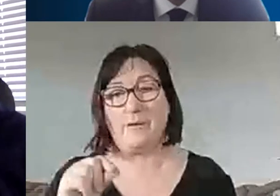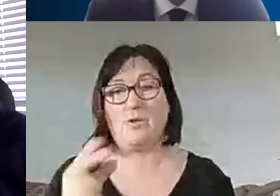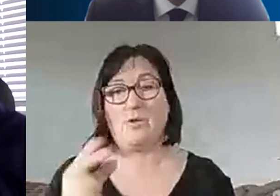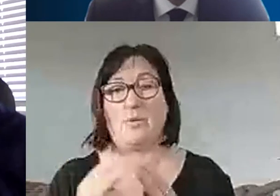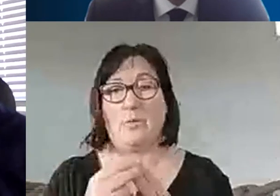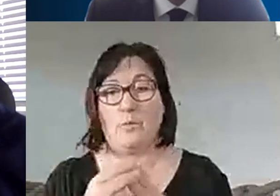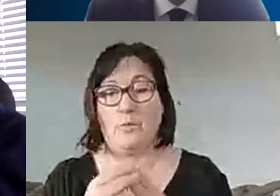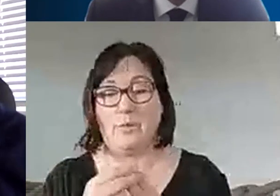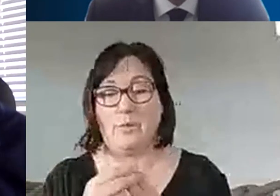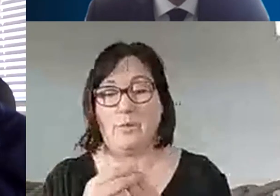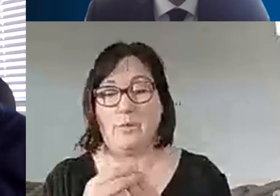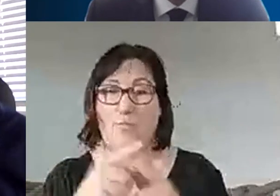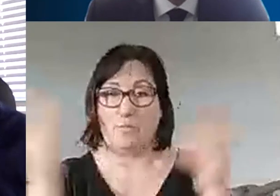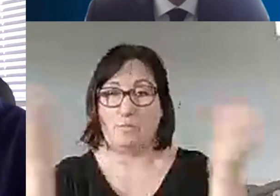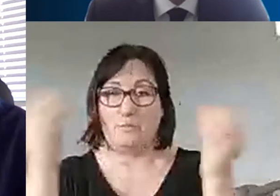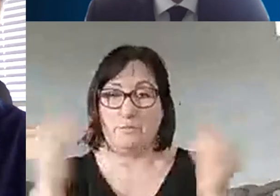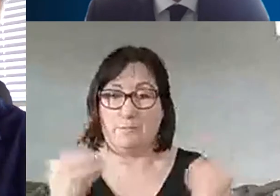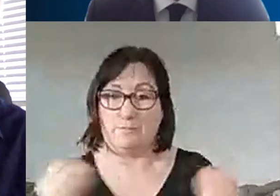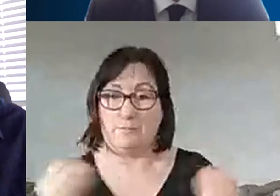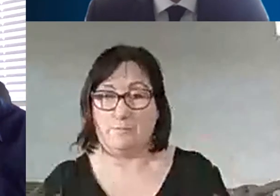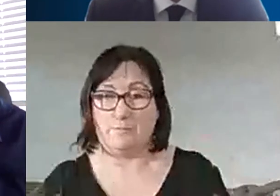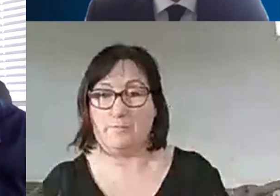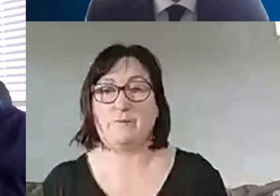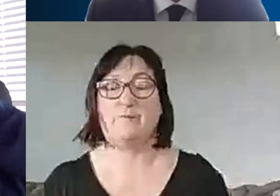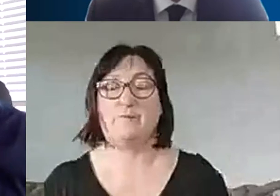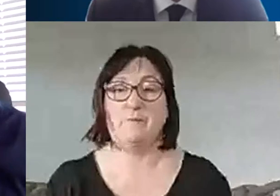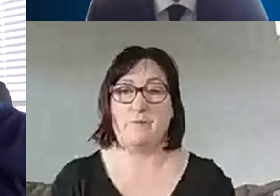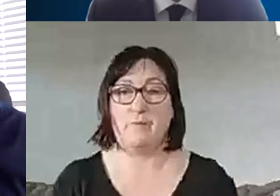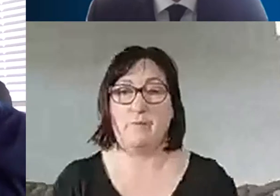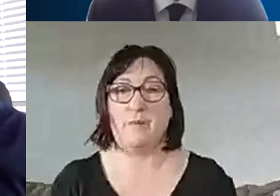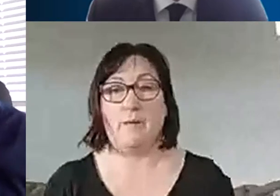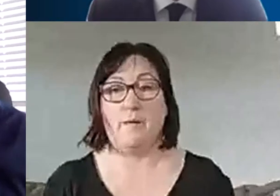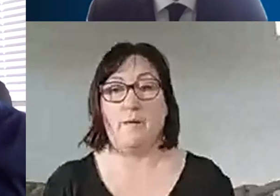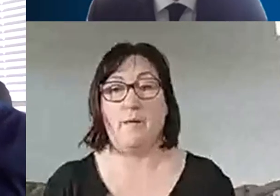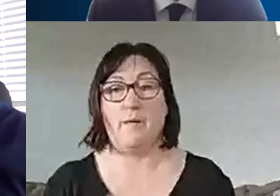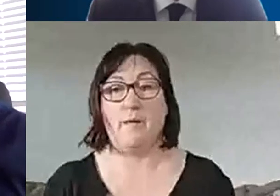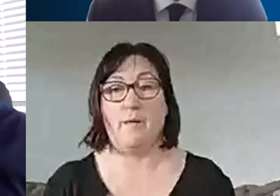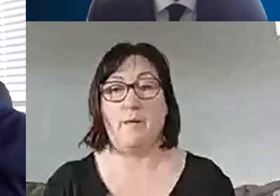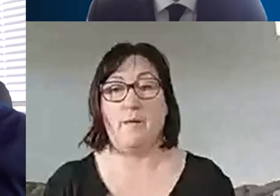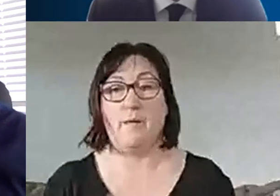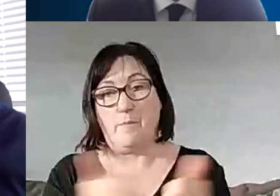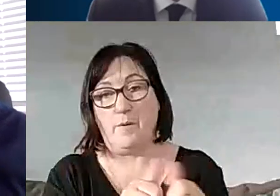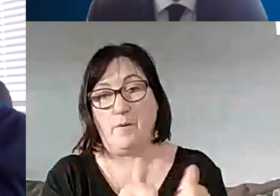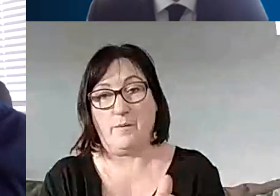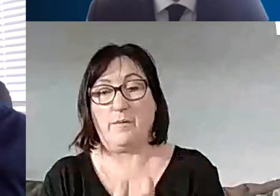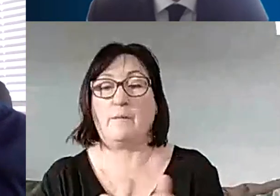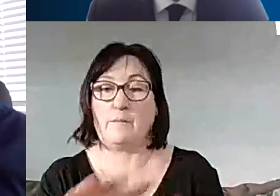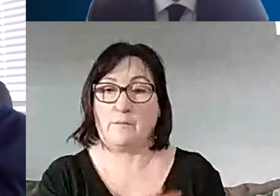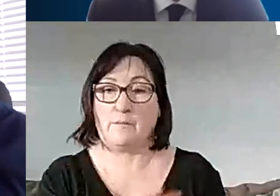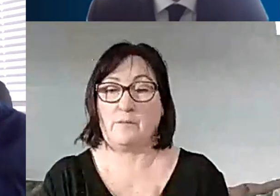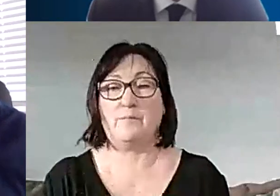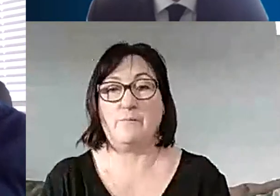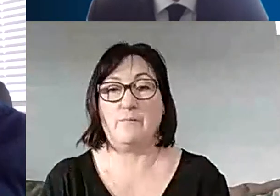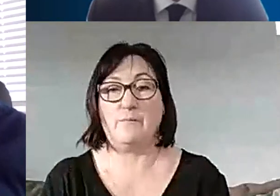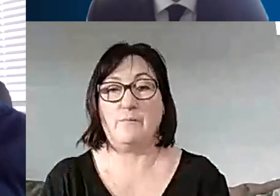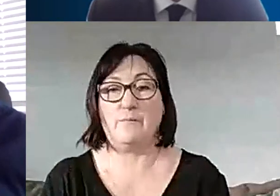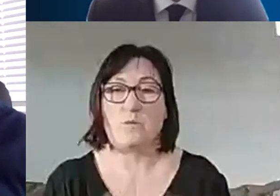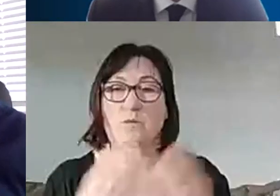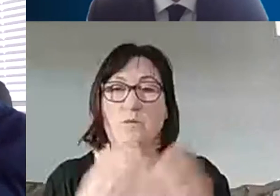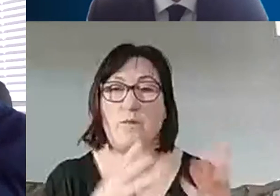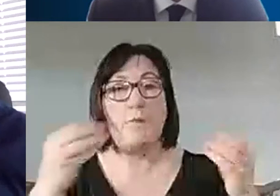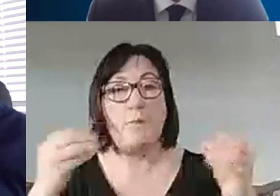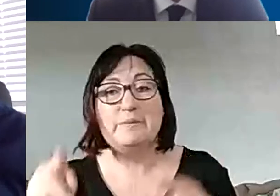together and for facilitating this partnership. But most of all, I want to thank all of you, the citizens and the businesses who came out as